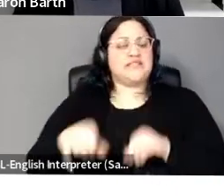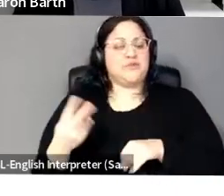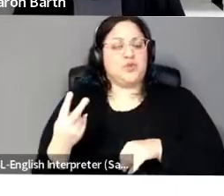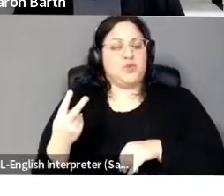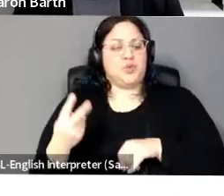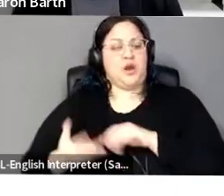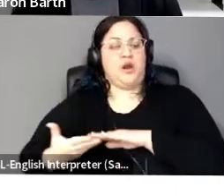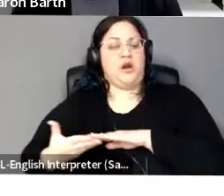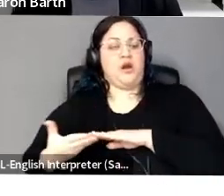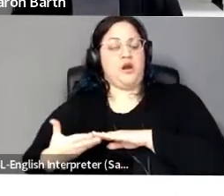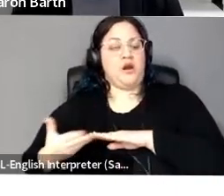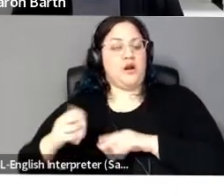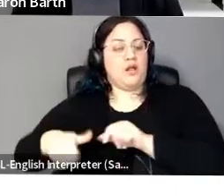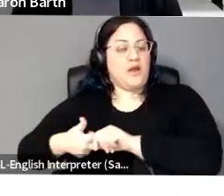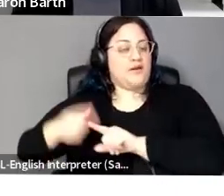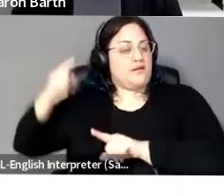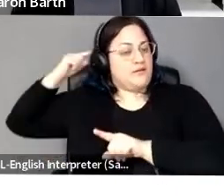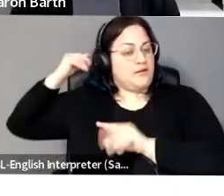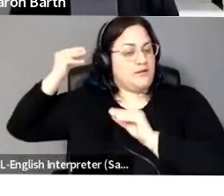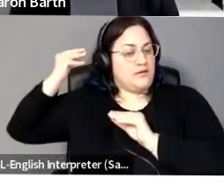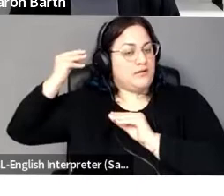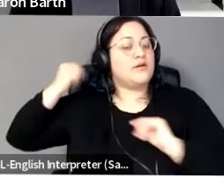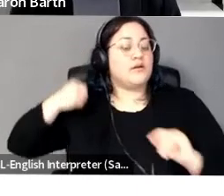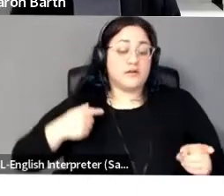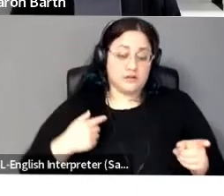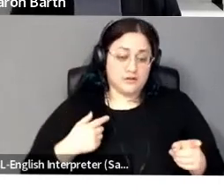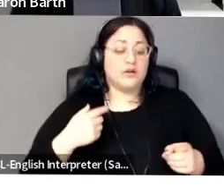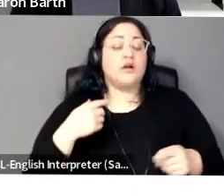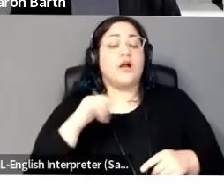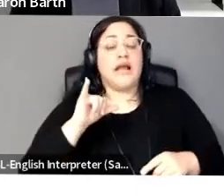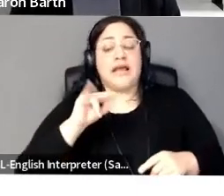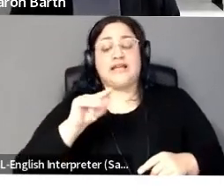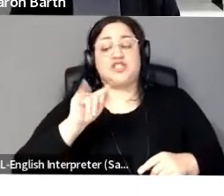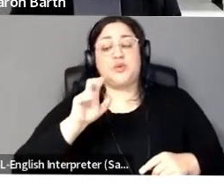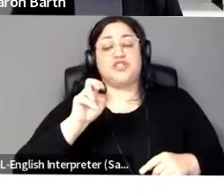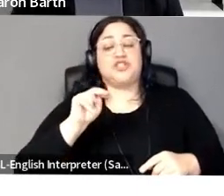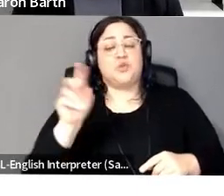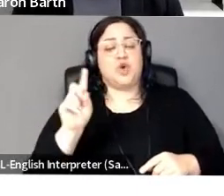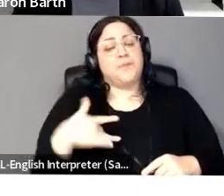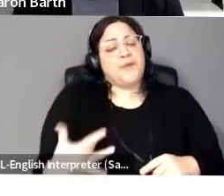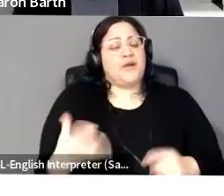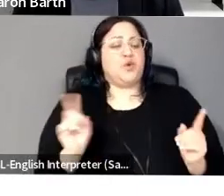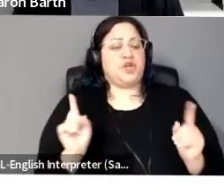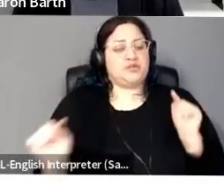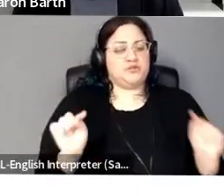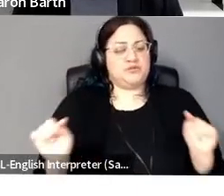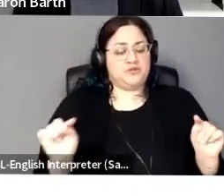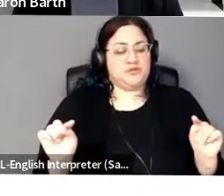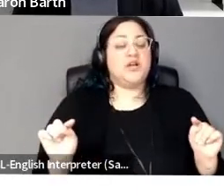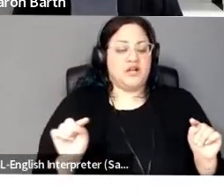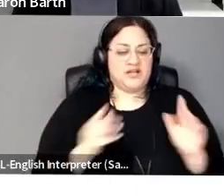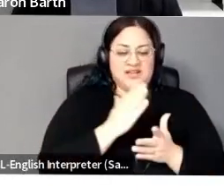What do you think? So some people say system 2, which is conscious. Someone said it's